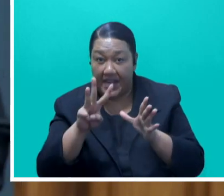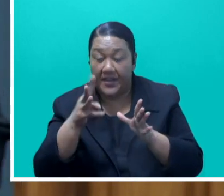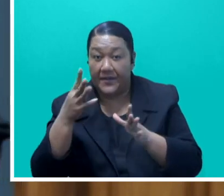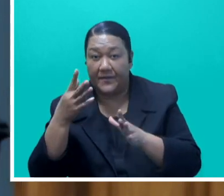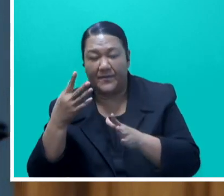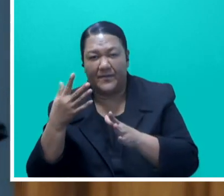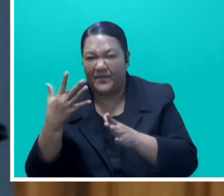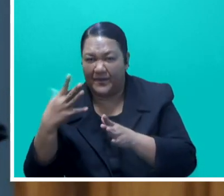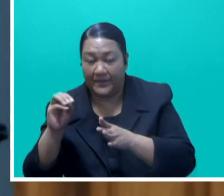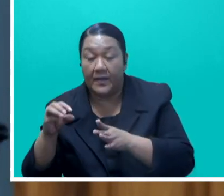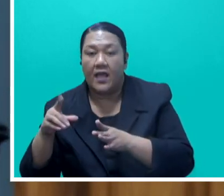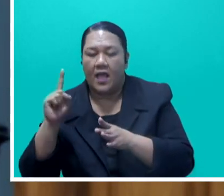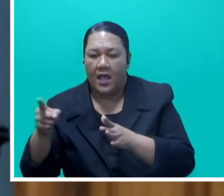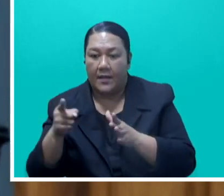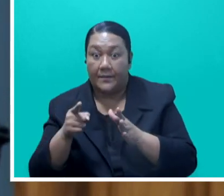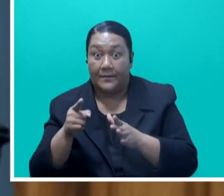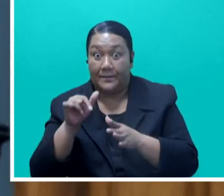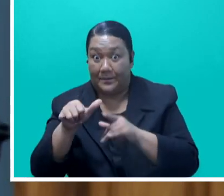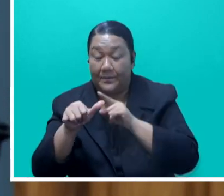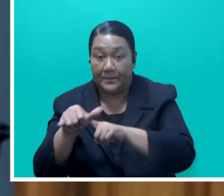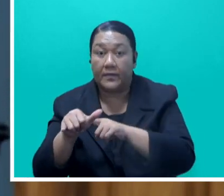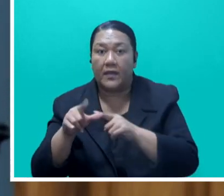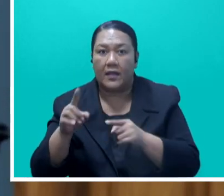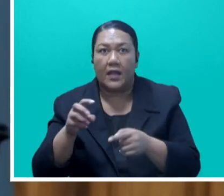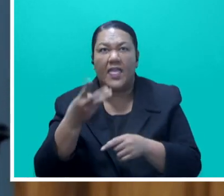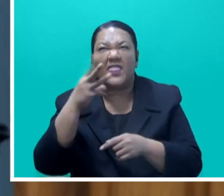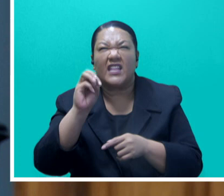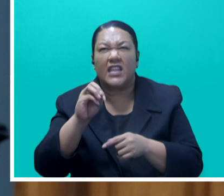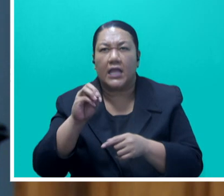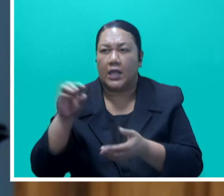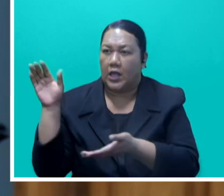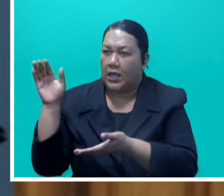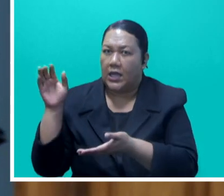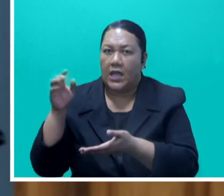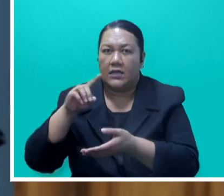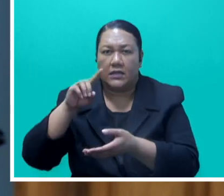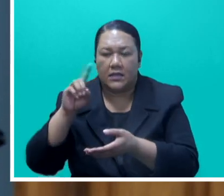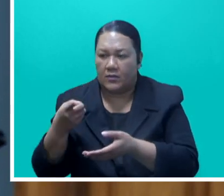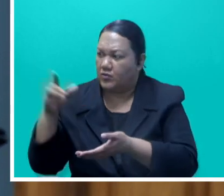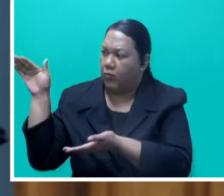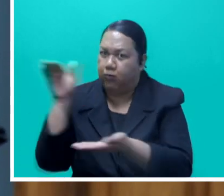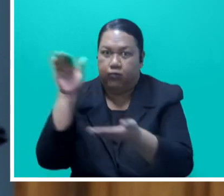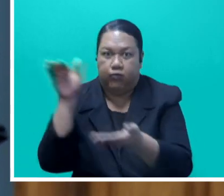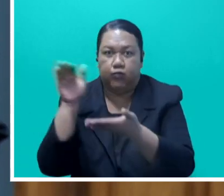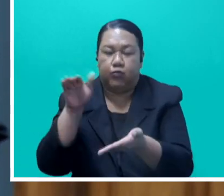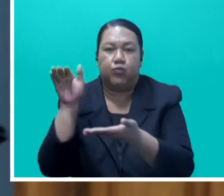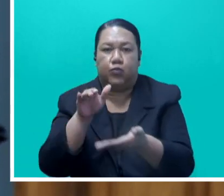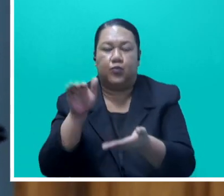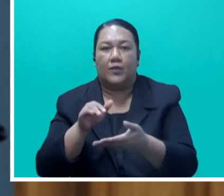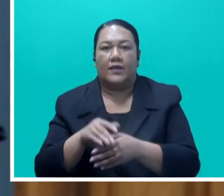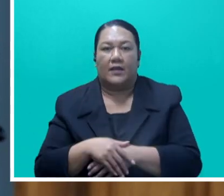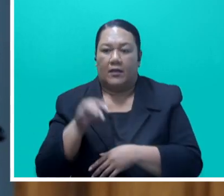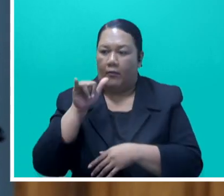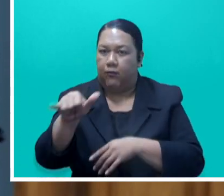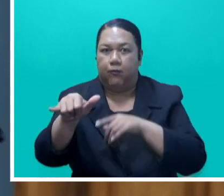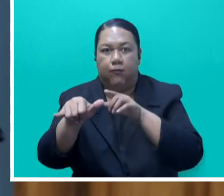capacity. In 2022, the company transported 30,000 tons of cargo, making growth of nearly 40%. Air freight